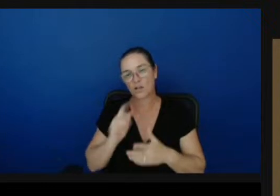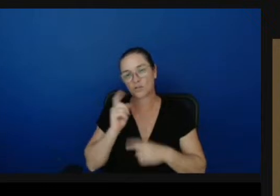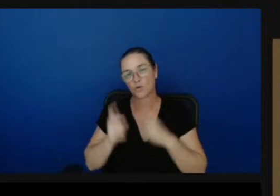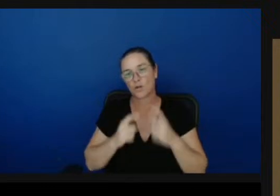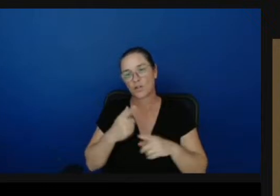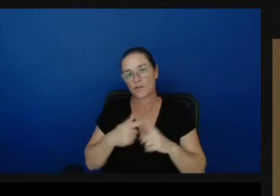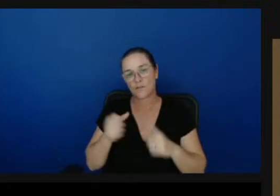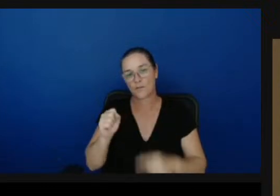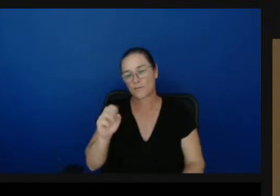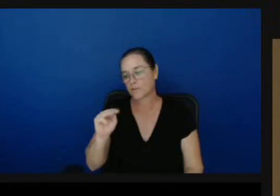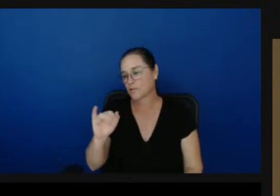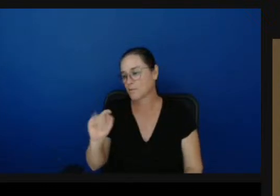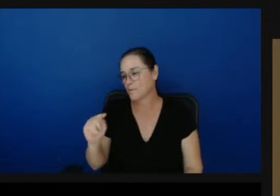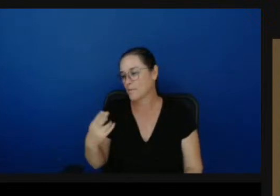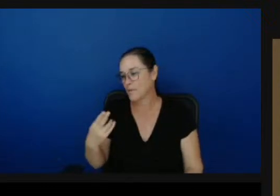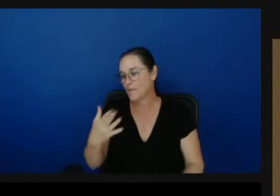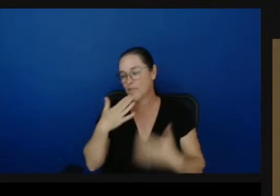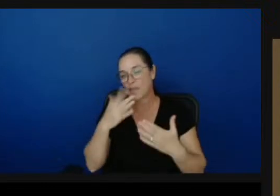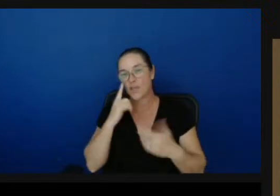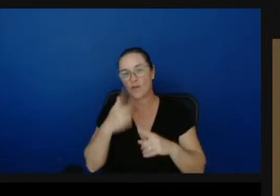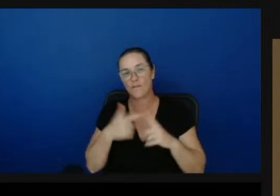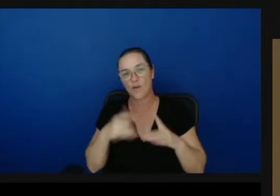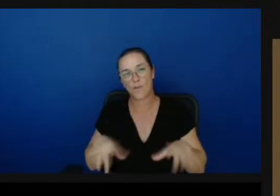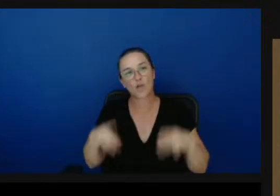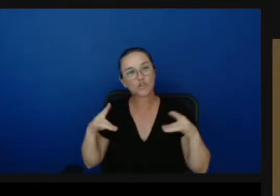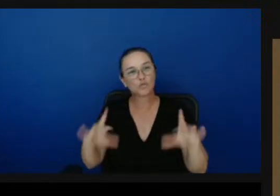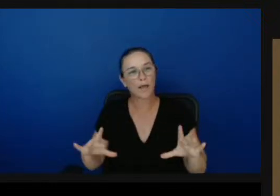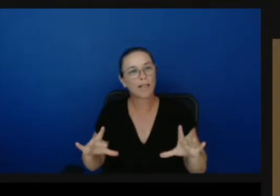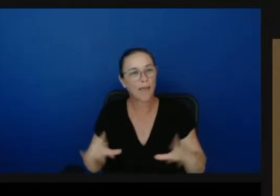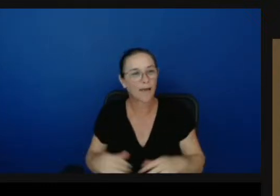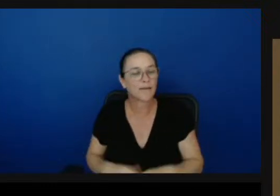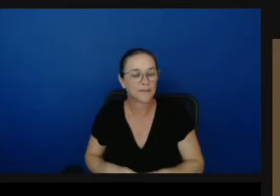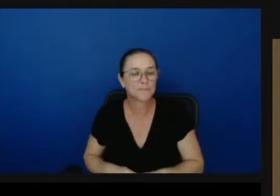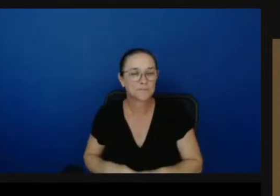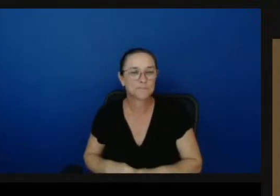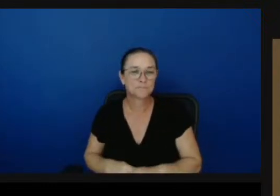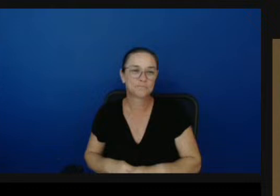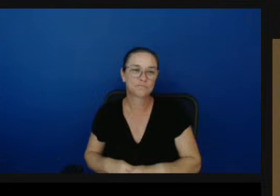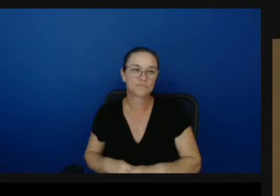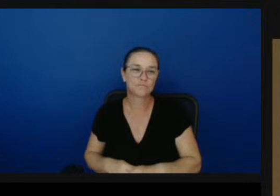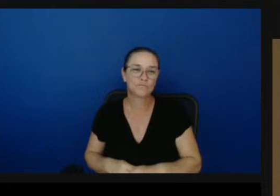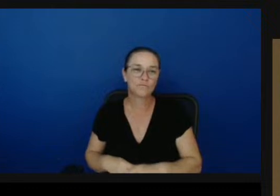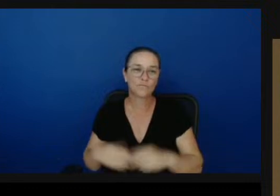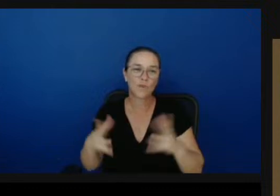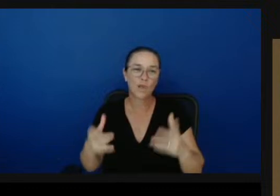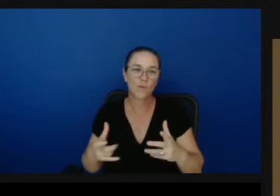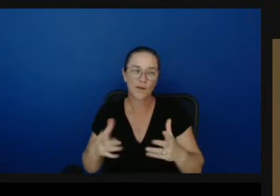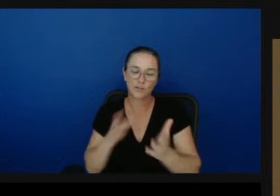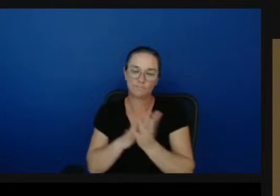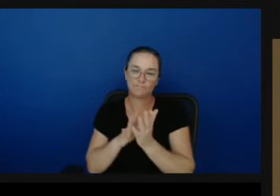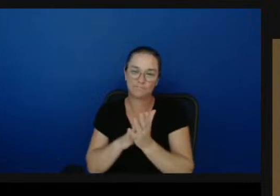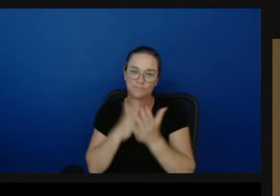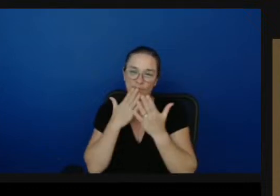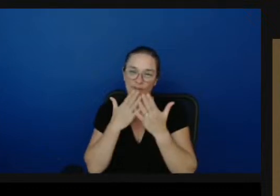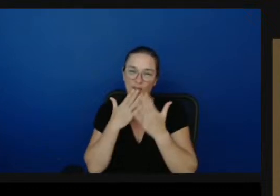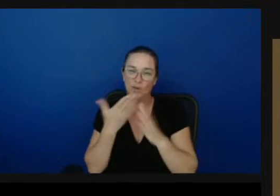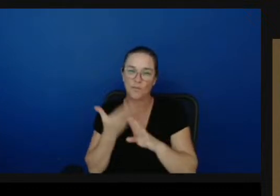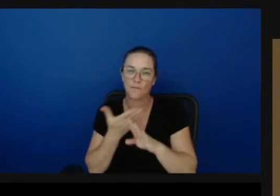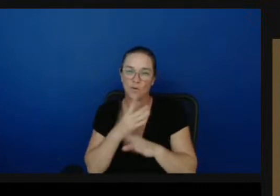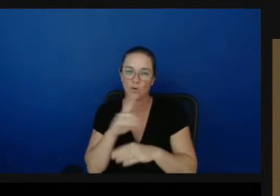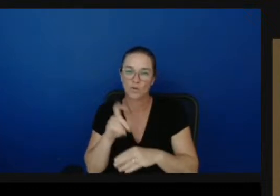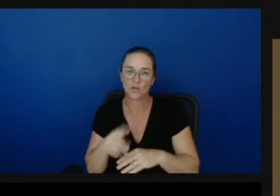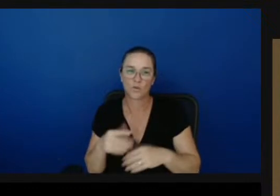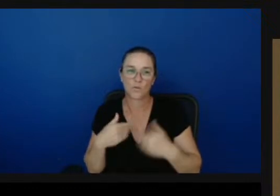Says, thanks, love from Australia. Appreciate that. Just wanted to shout that out before we get into questions, which we're going to start